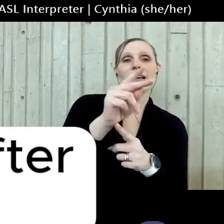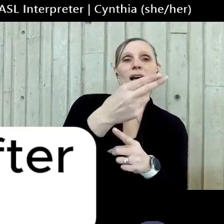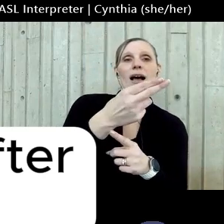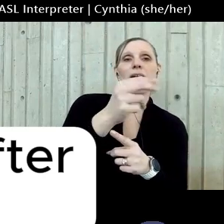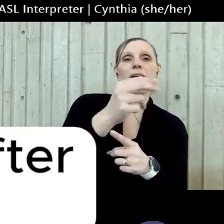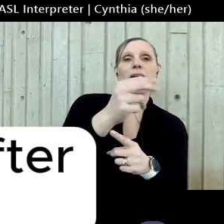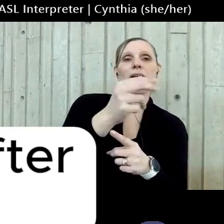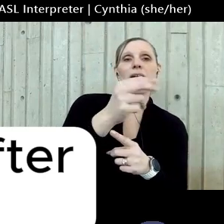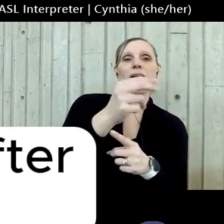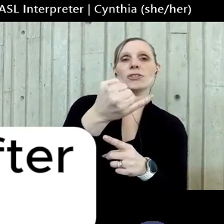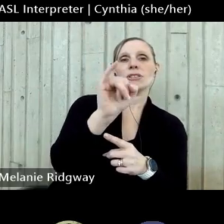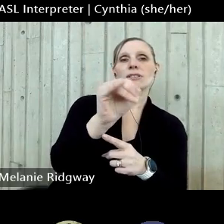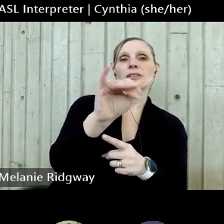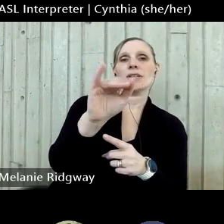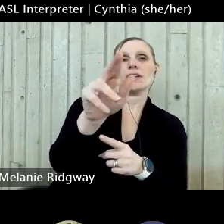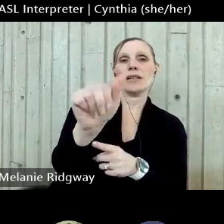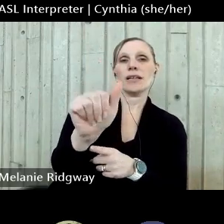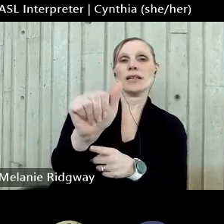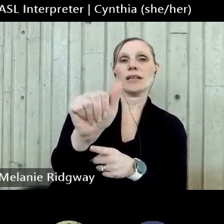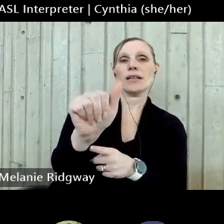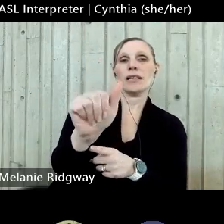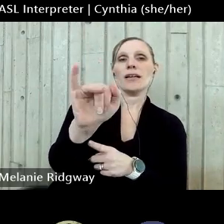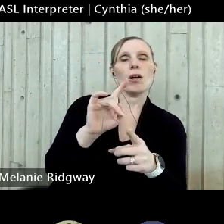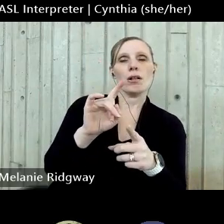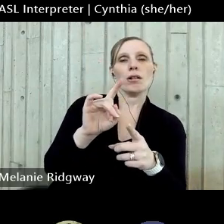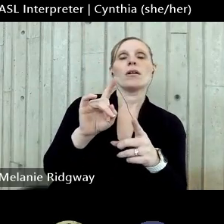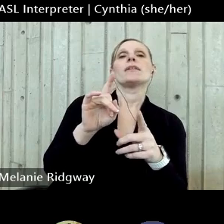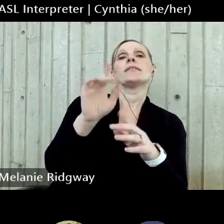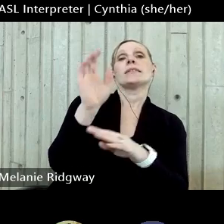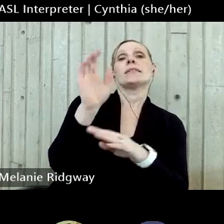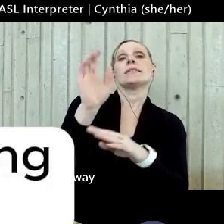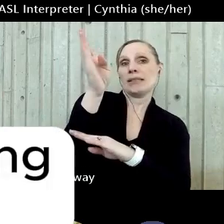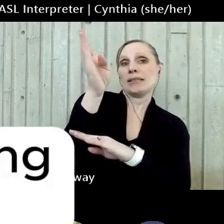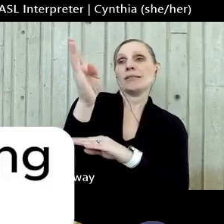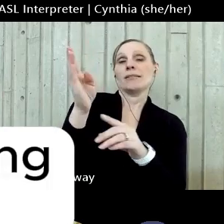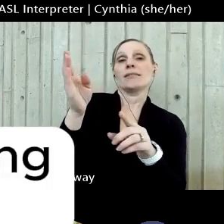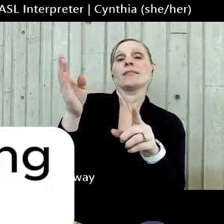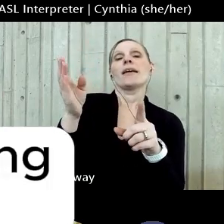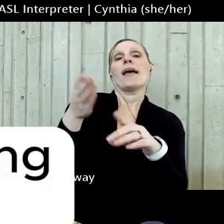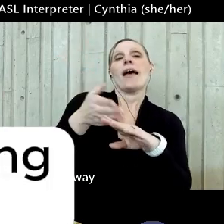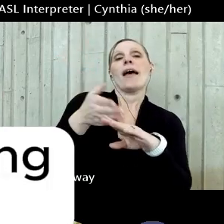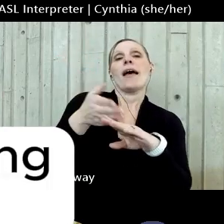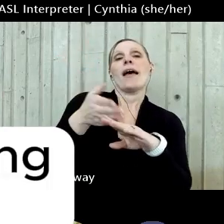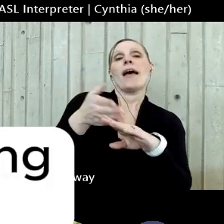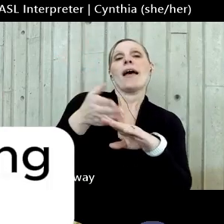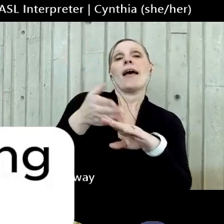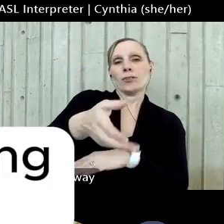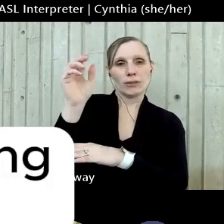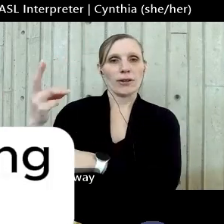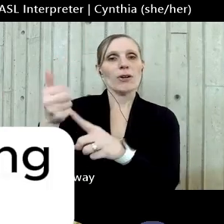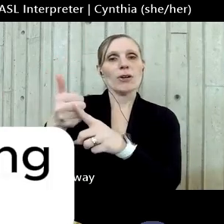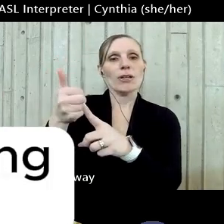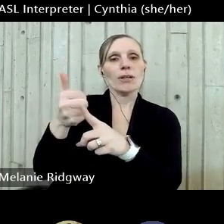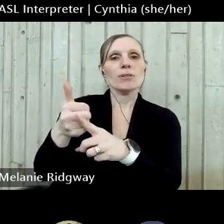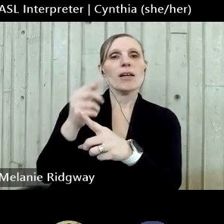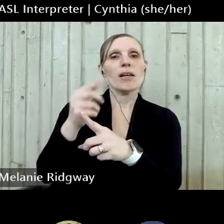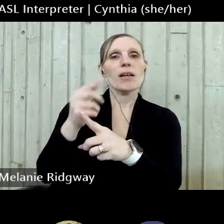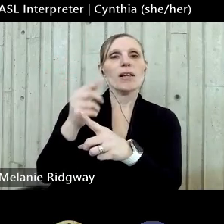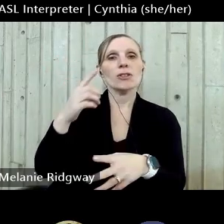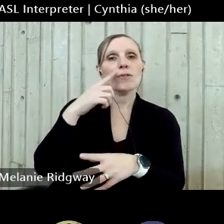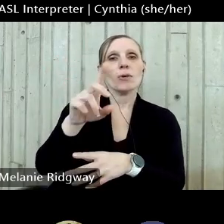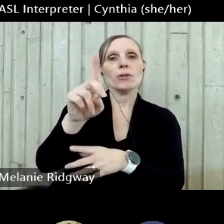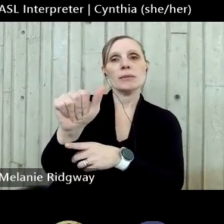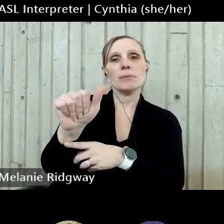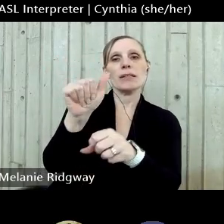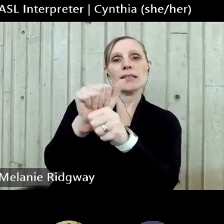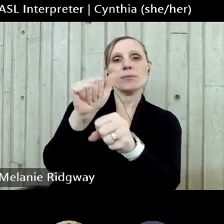be speaking after Sarah. He's the manager of disability employment and social enterprises with Community Living Toronto. Just a